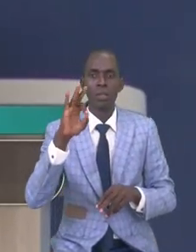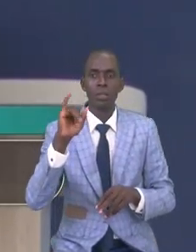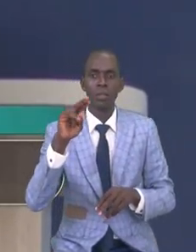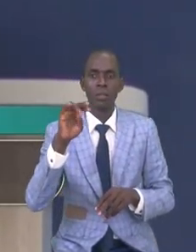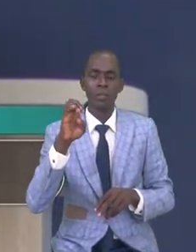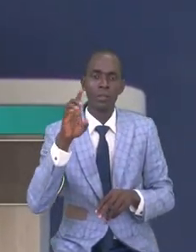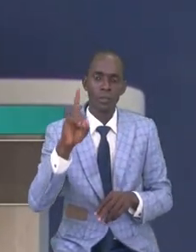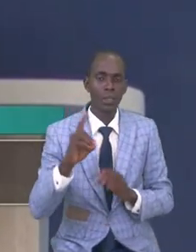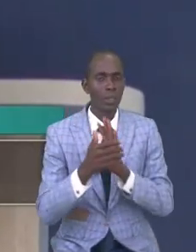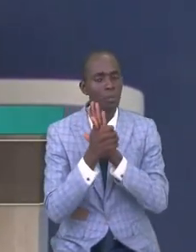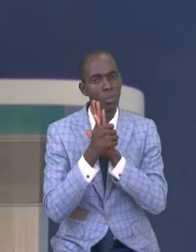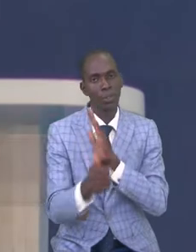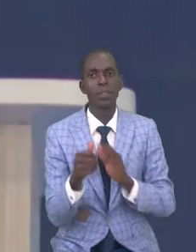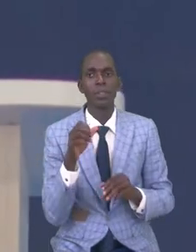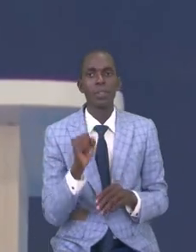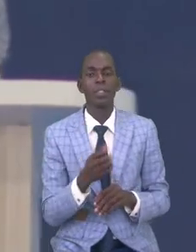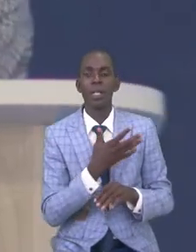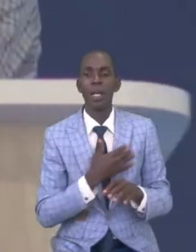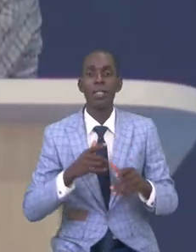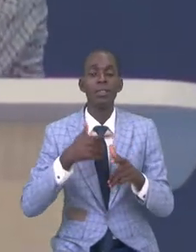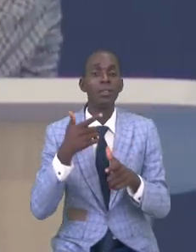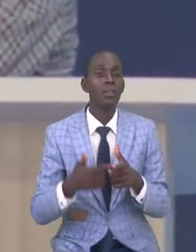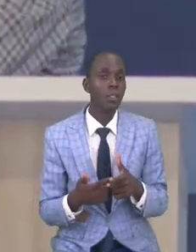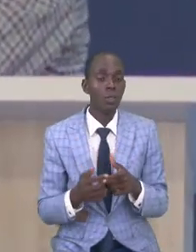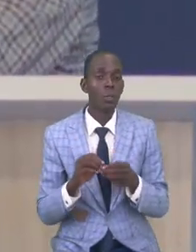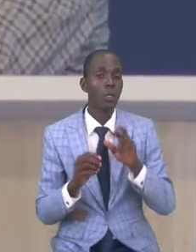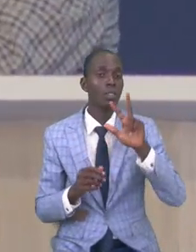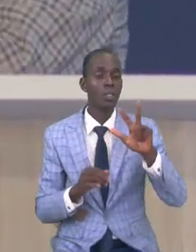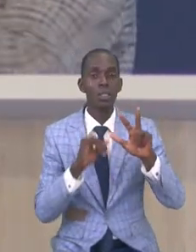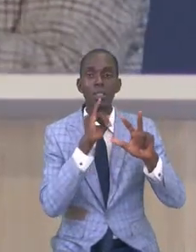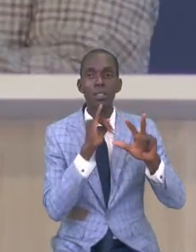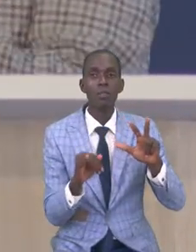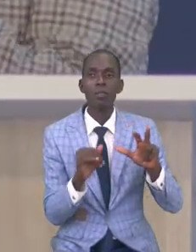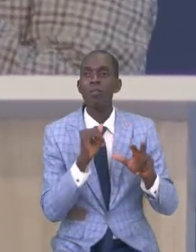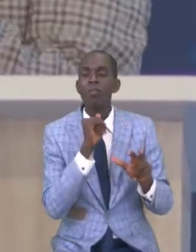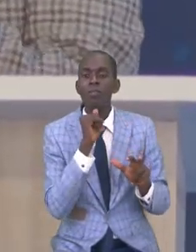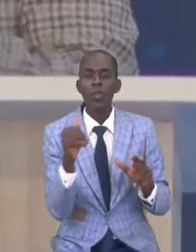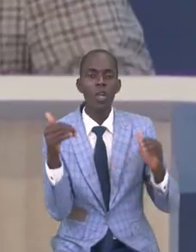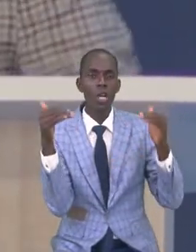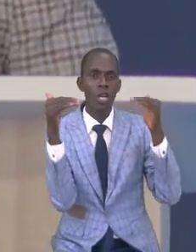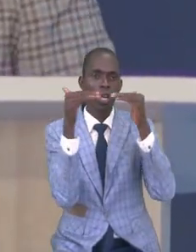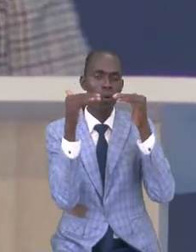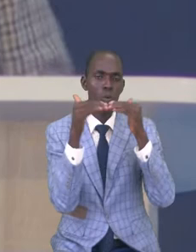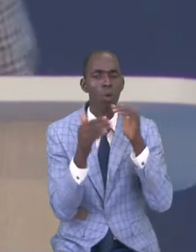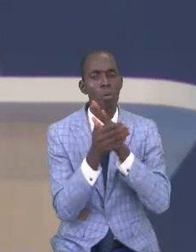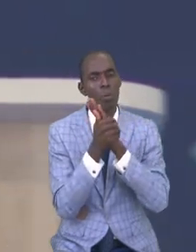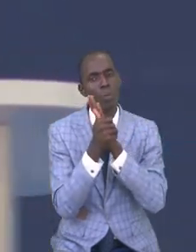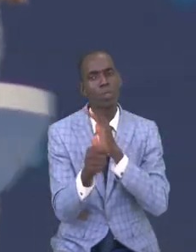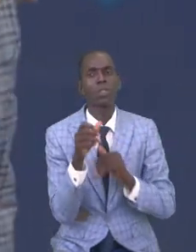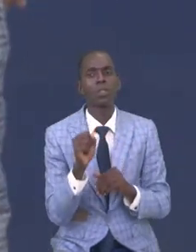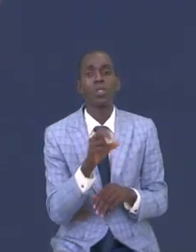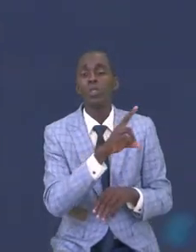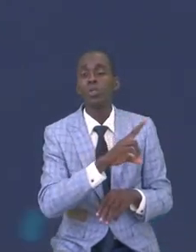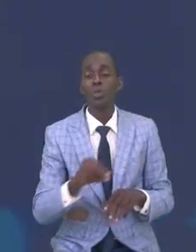unconfined potential. And then number three is unequaled potential.